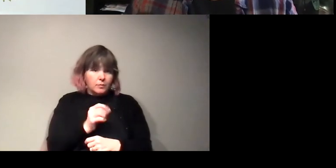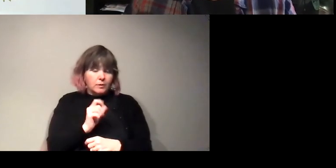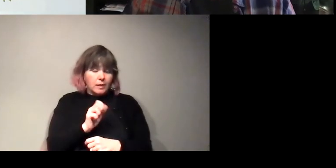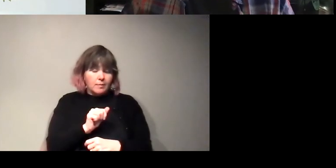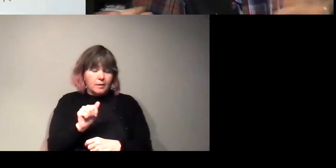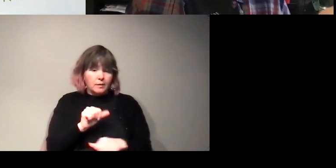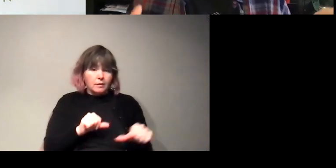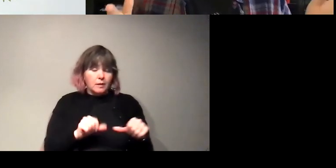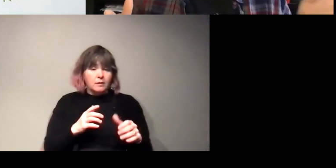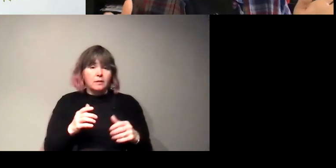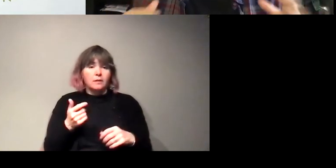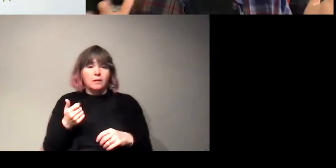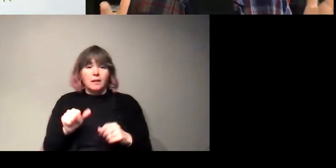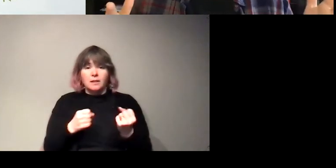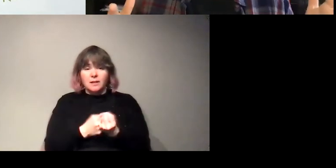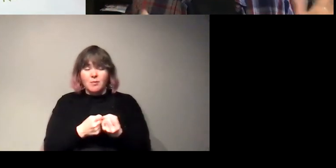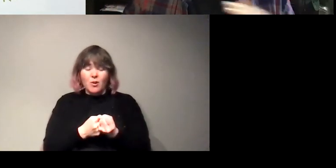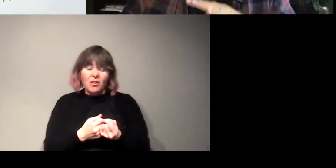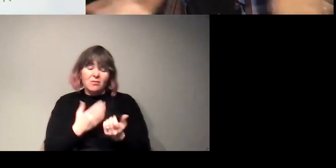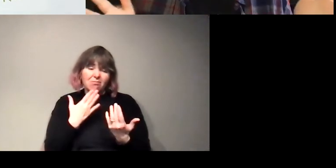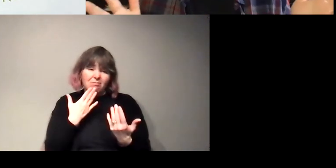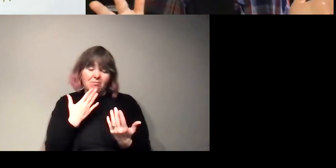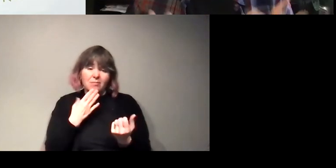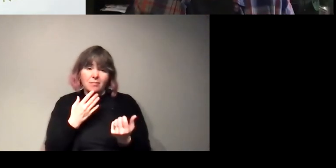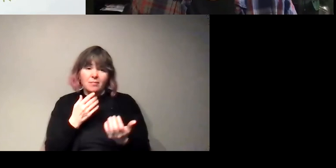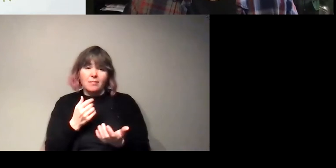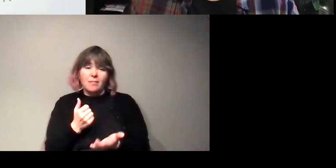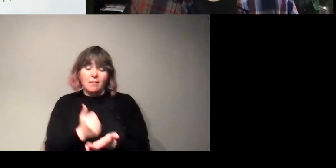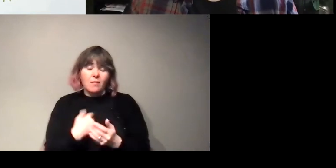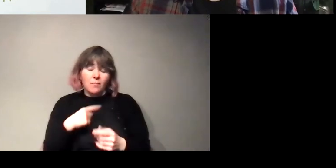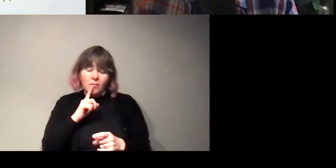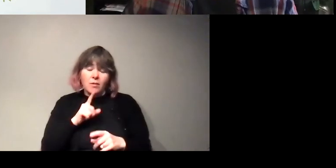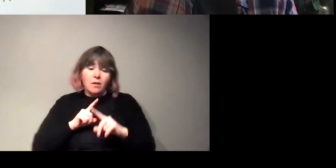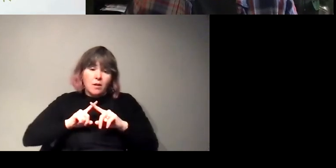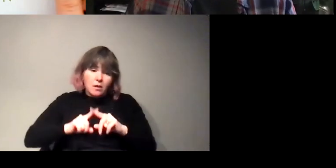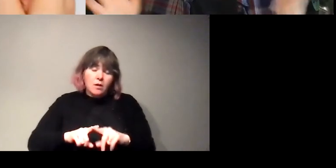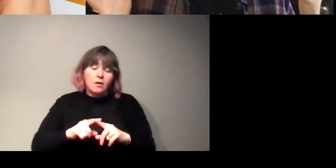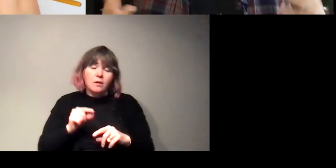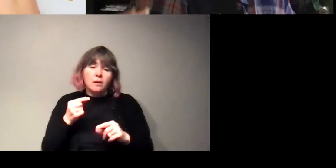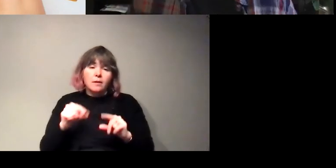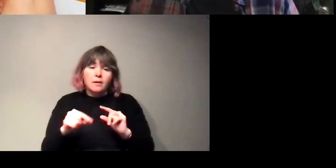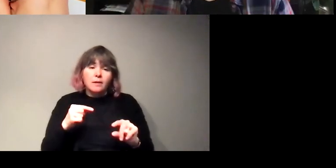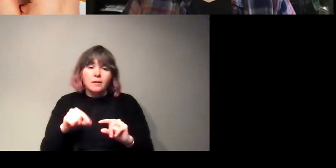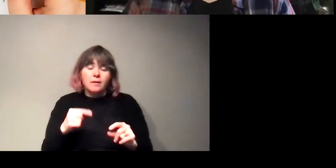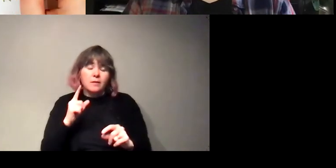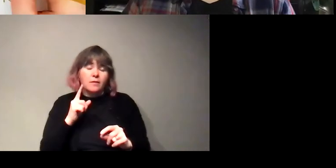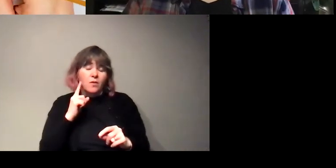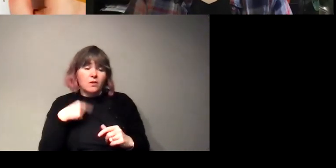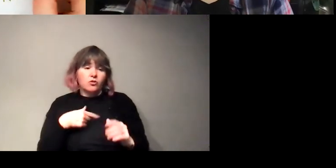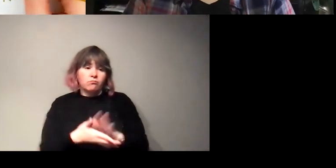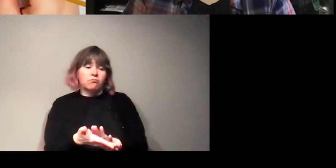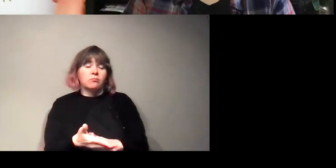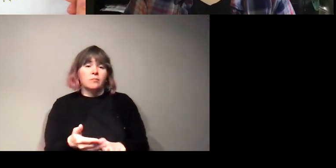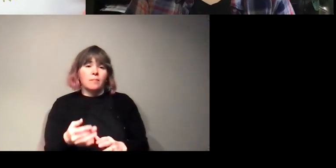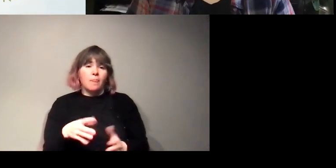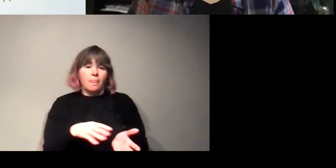patreon.com/Skype a Scientist. Any support you can give us is really helpful. We completely rely on small donations to exist. And so if you want to